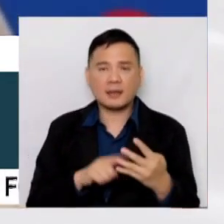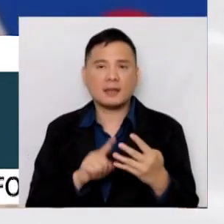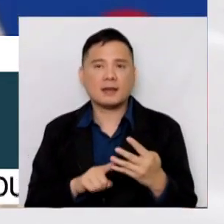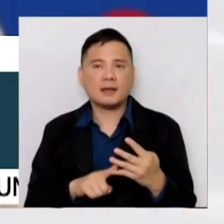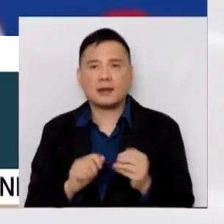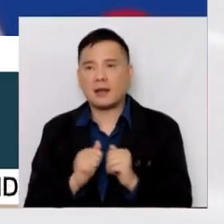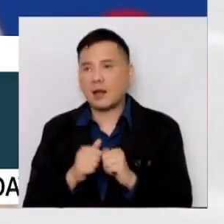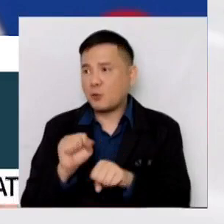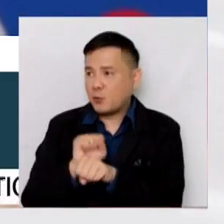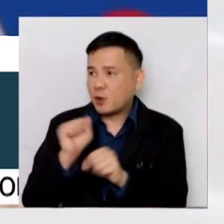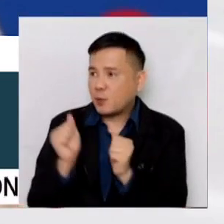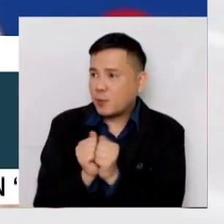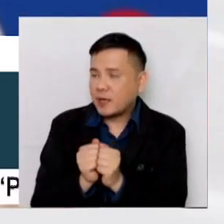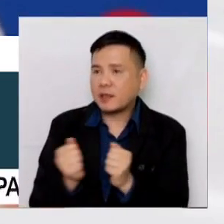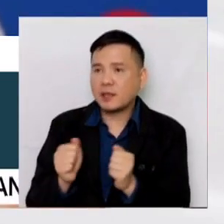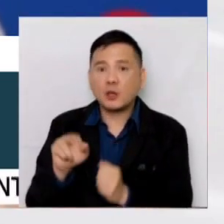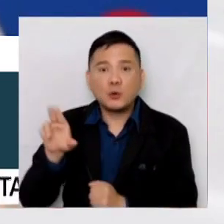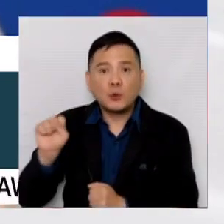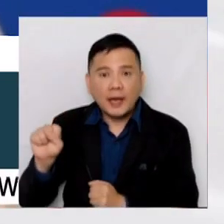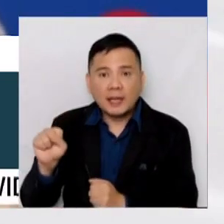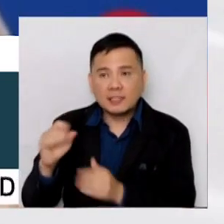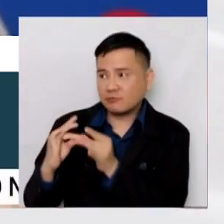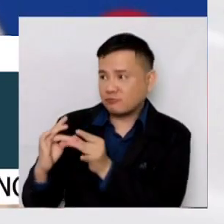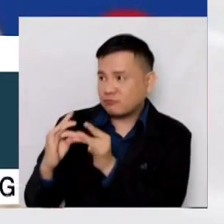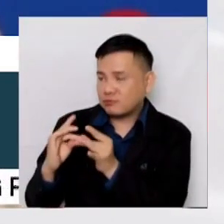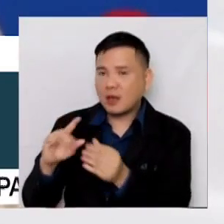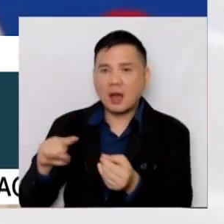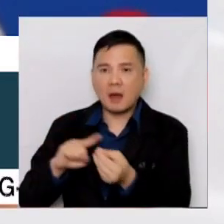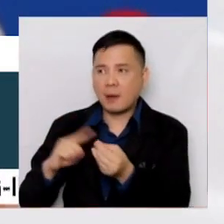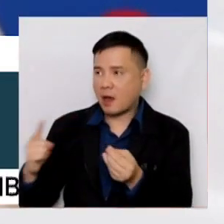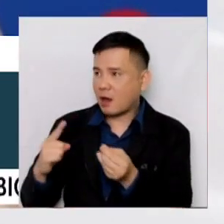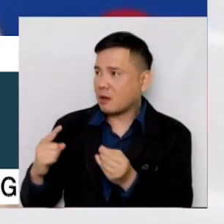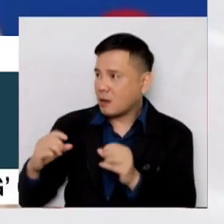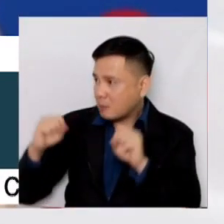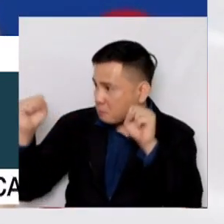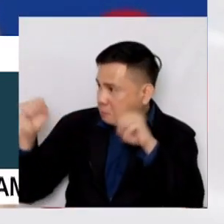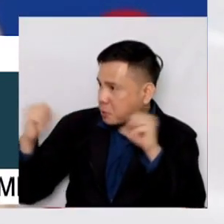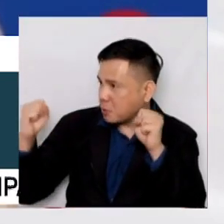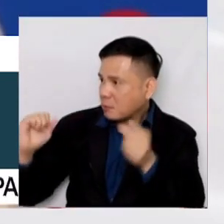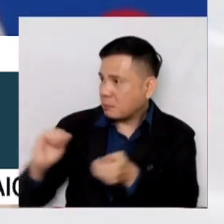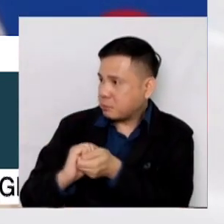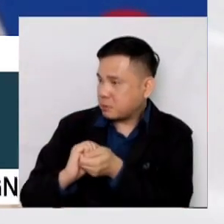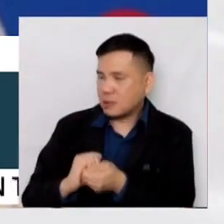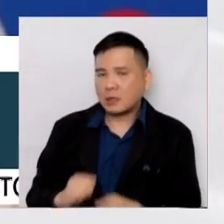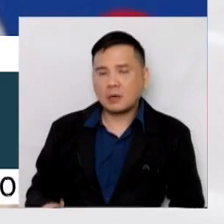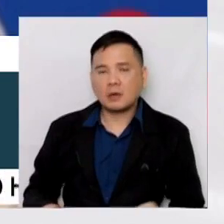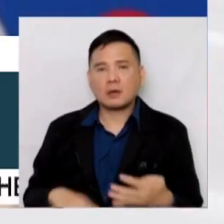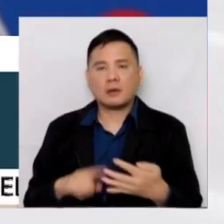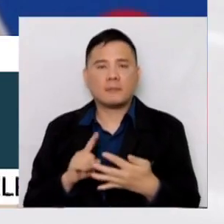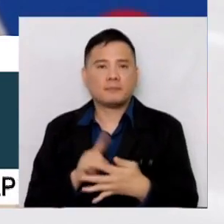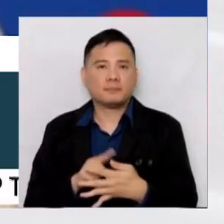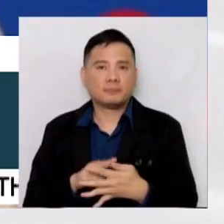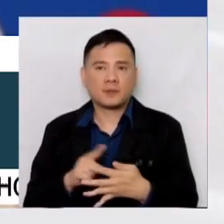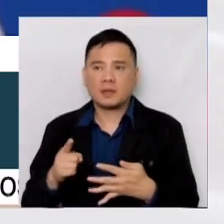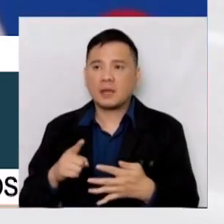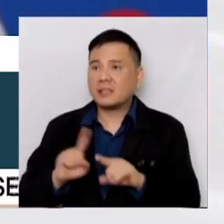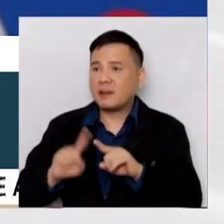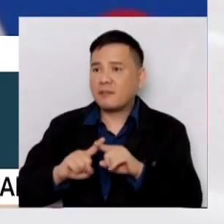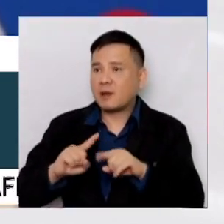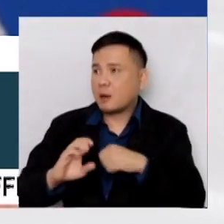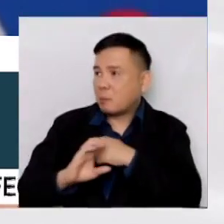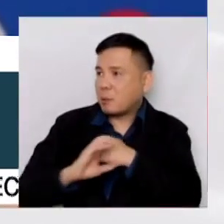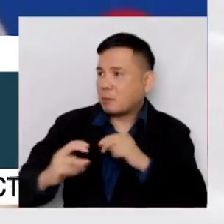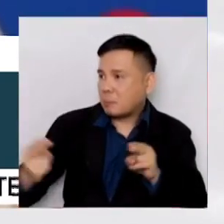continue to work with, let's say, the U.S. in terms of alliances, in terms of the things that in terms of the treaties that we've entered